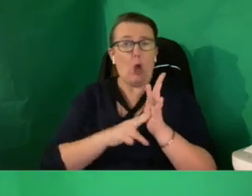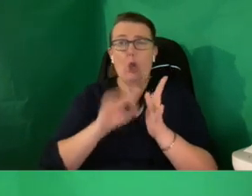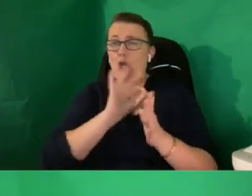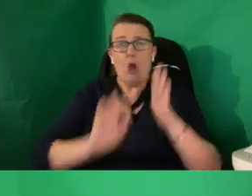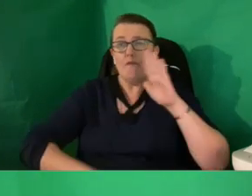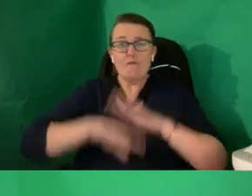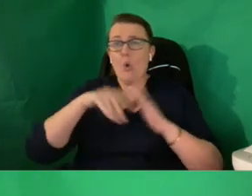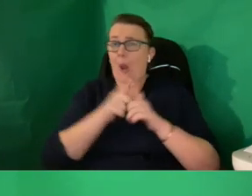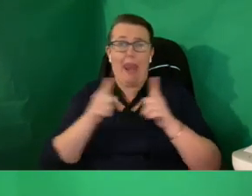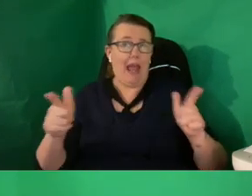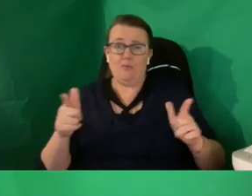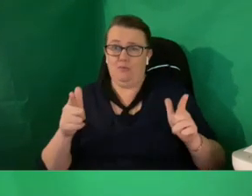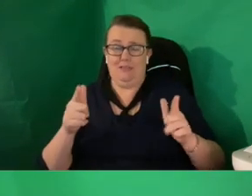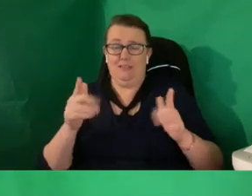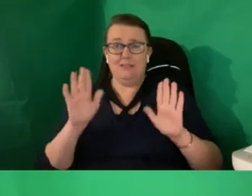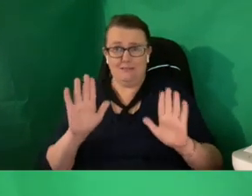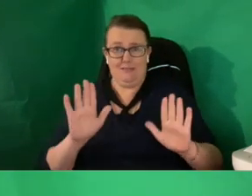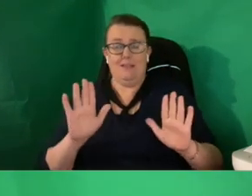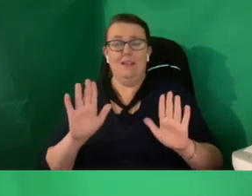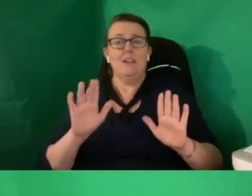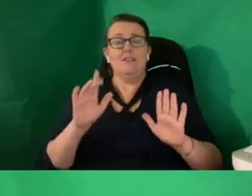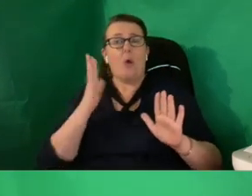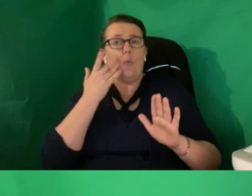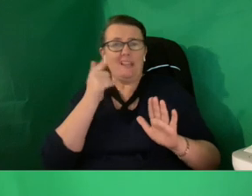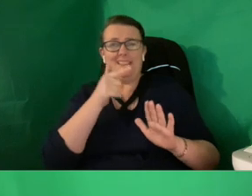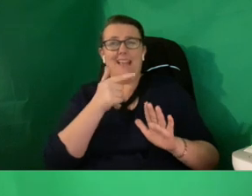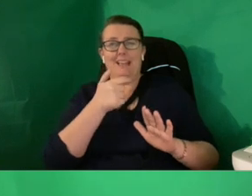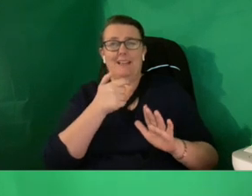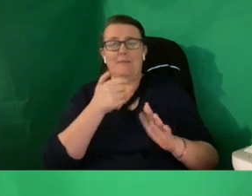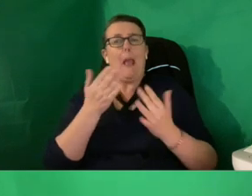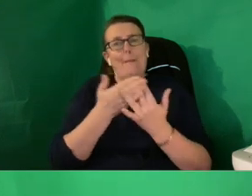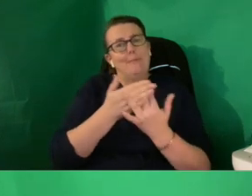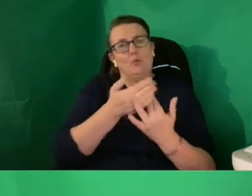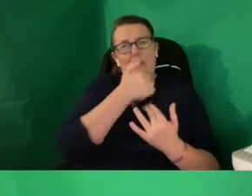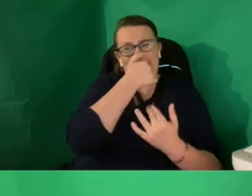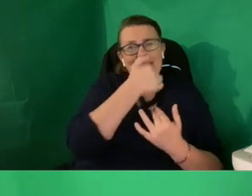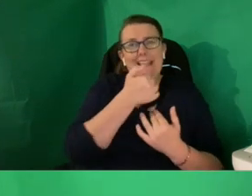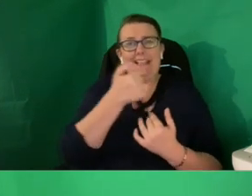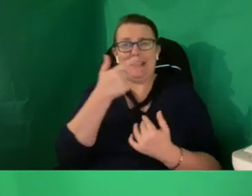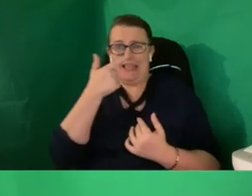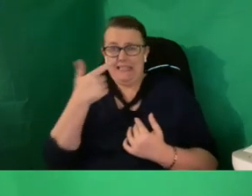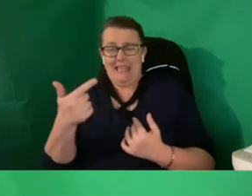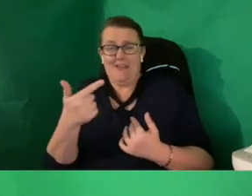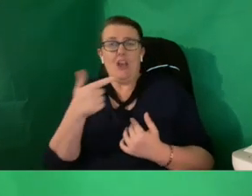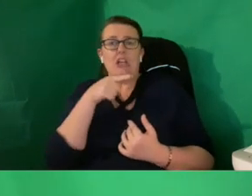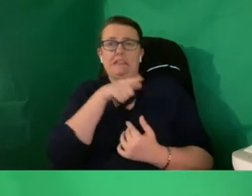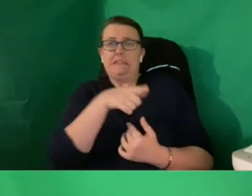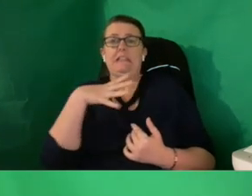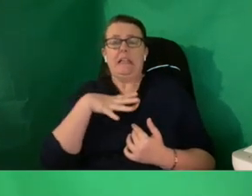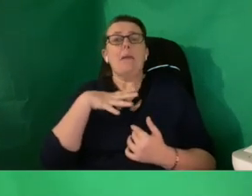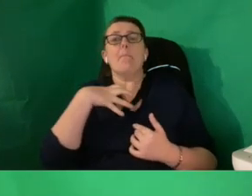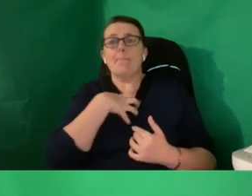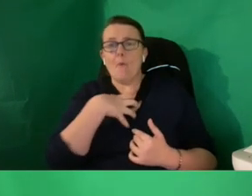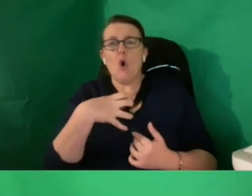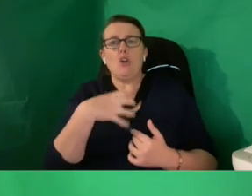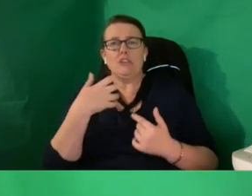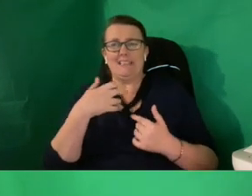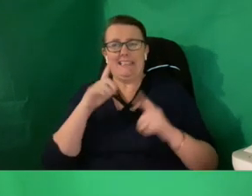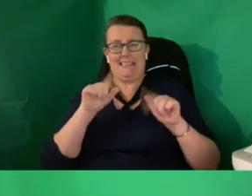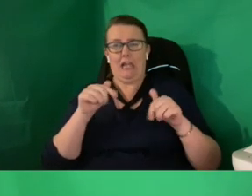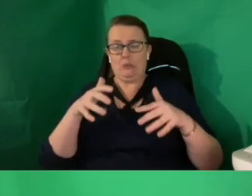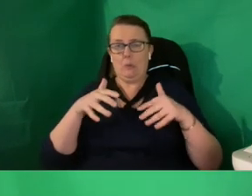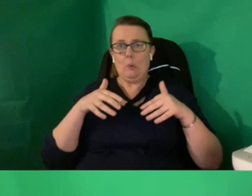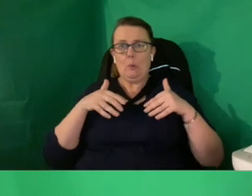time she hit about 6 or 7, she needed more. She started to show signs of depression, and